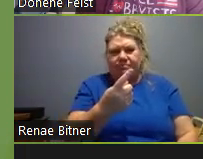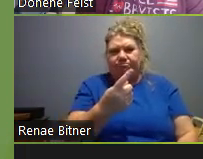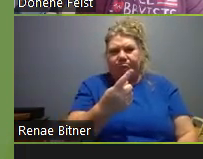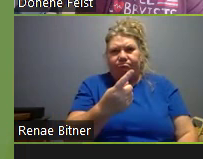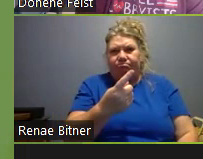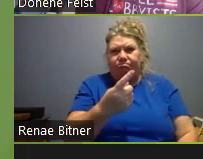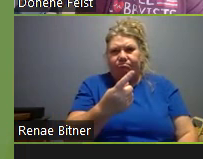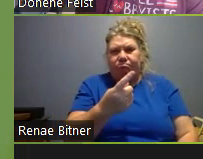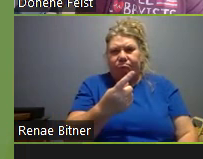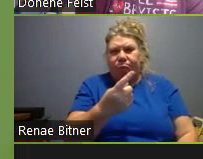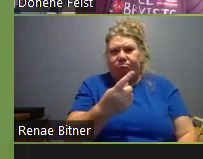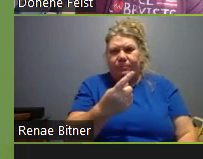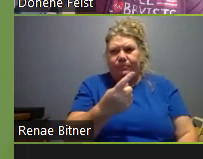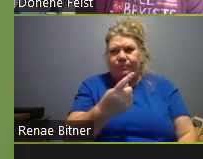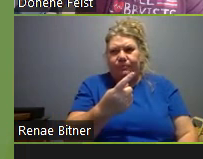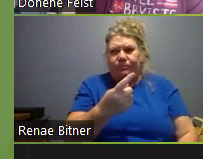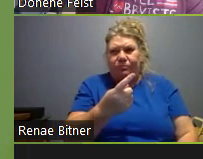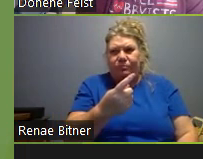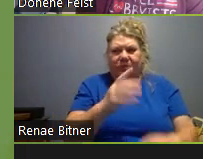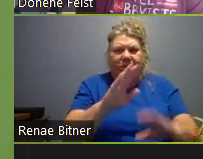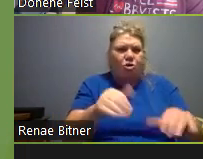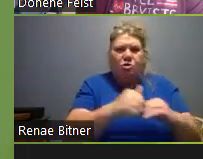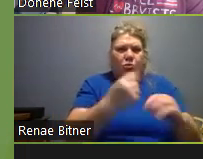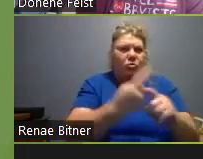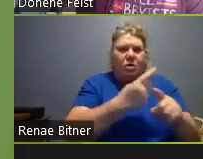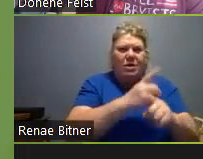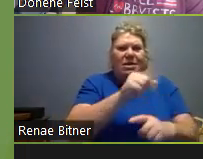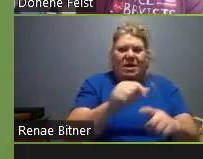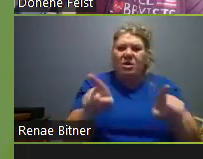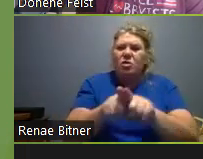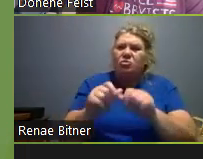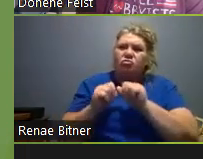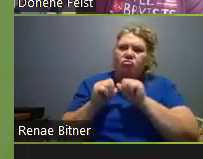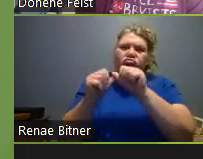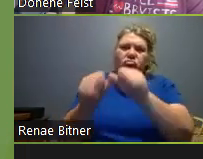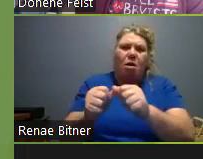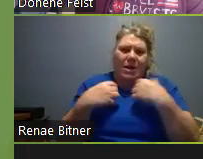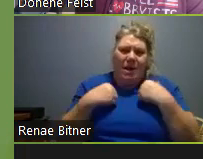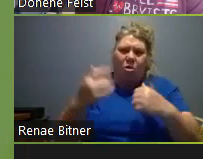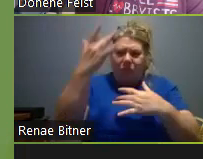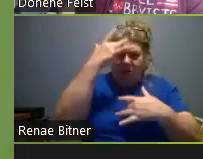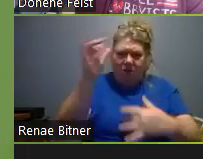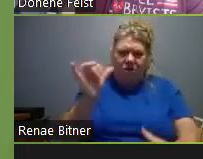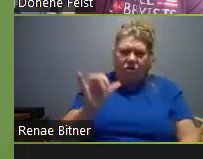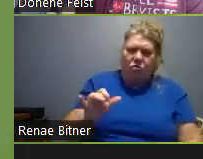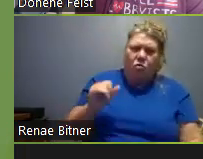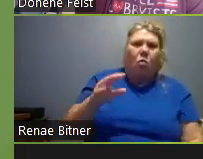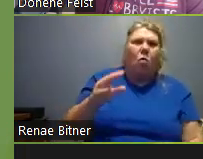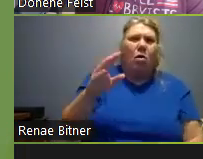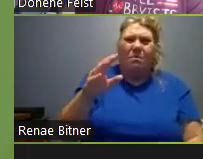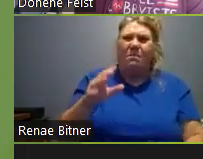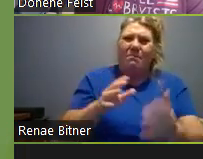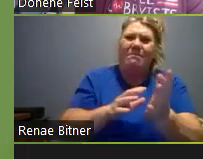you know, your like typical disabilities. It's kids that have those chronic health illnesses as well, or are medically